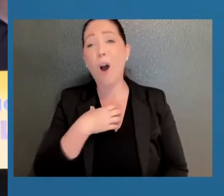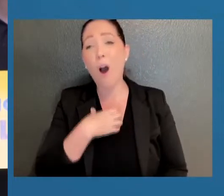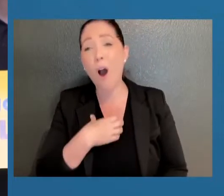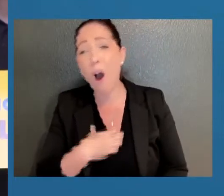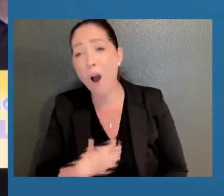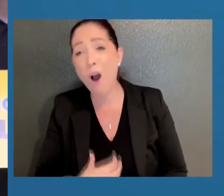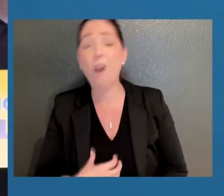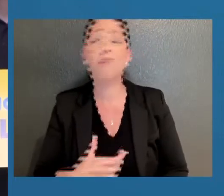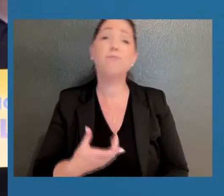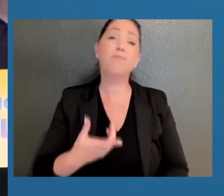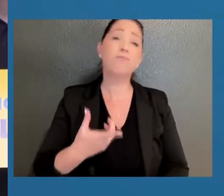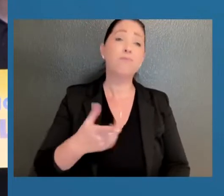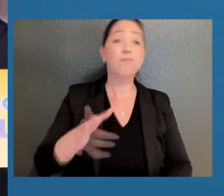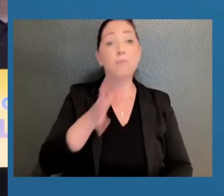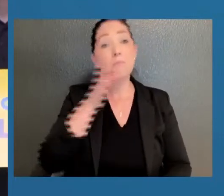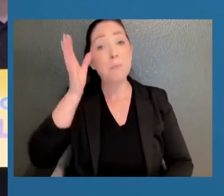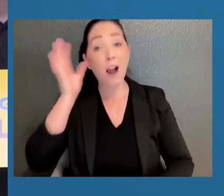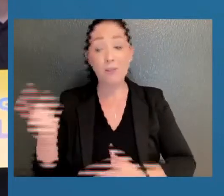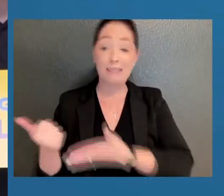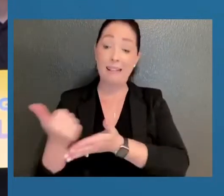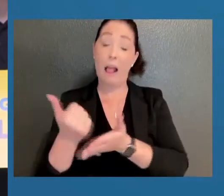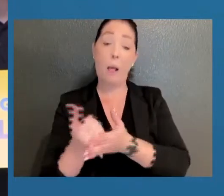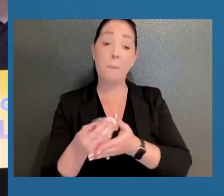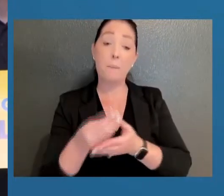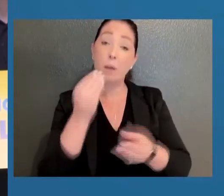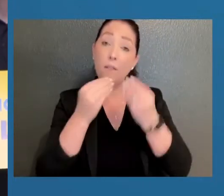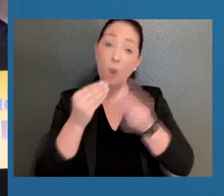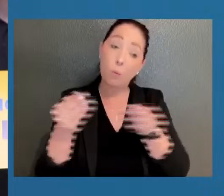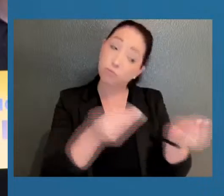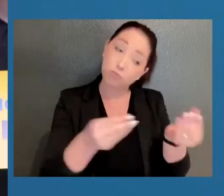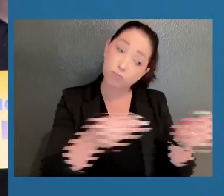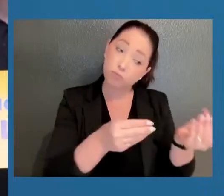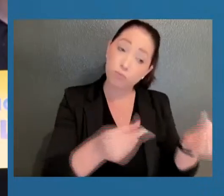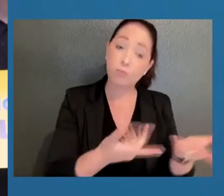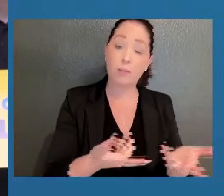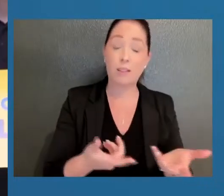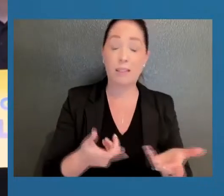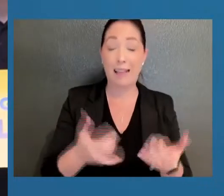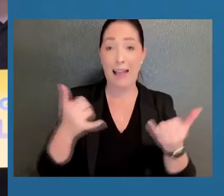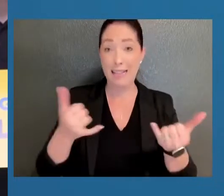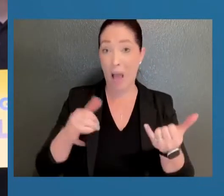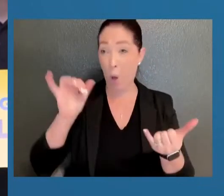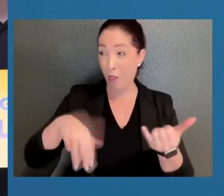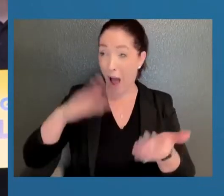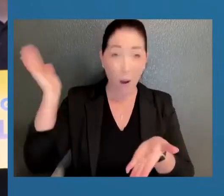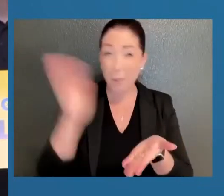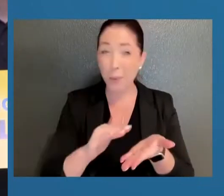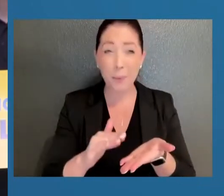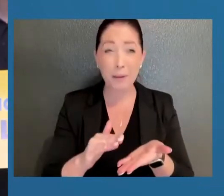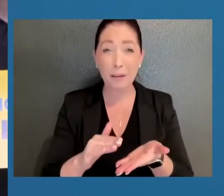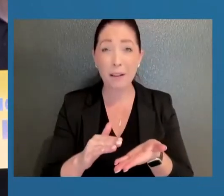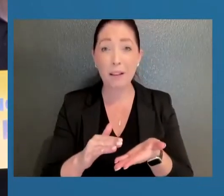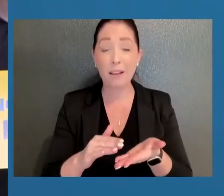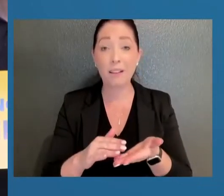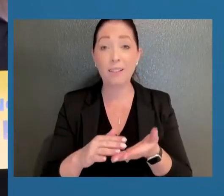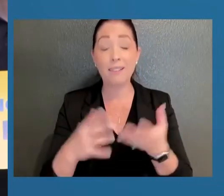them. Now that's on the chopping block. Healthcare, my